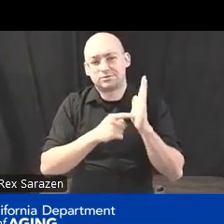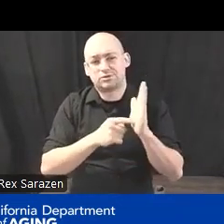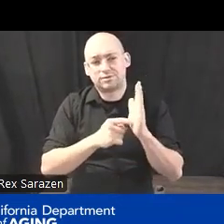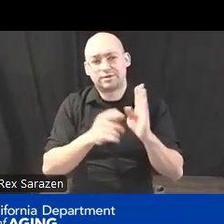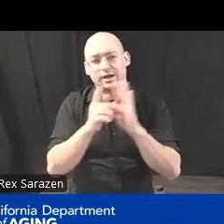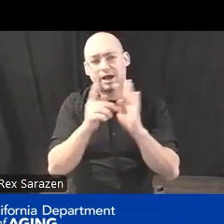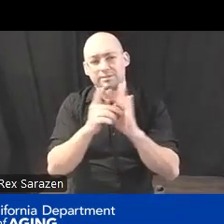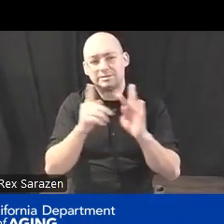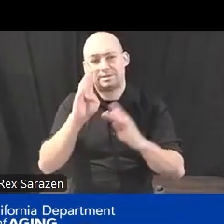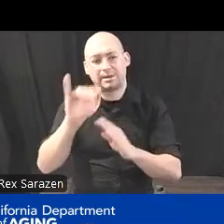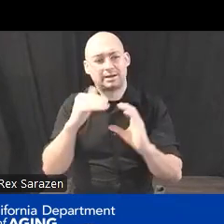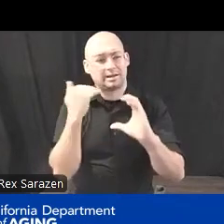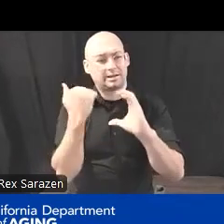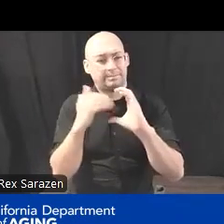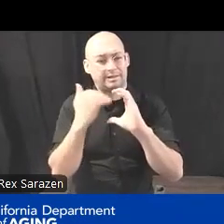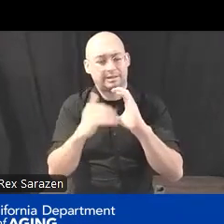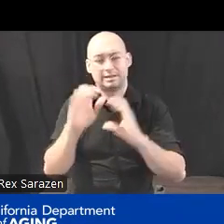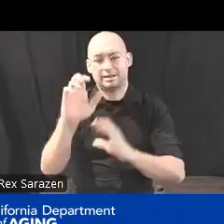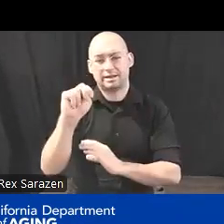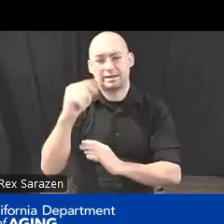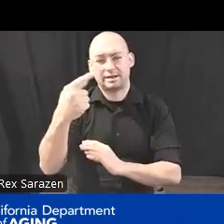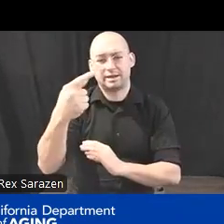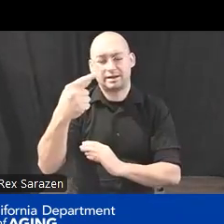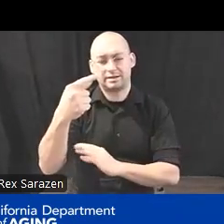by emailing engage,